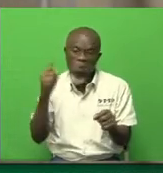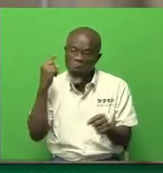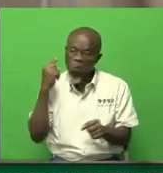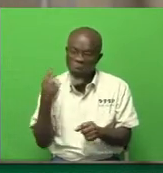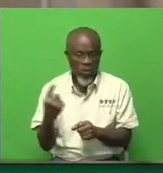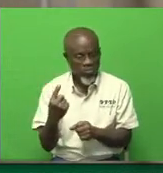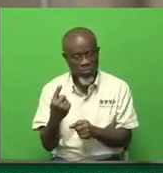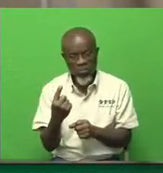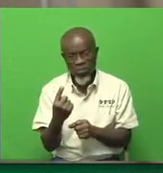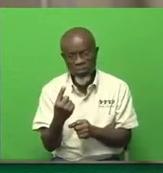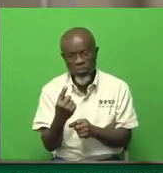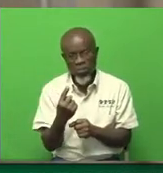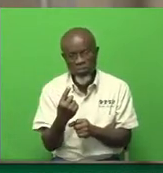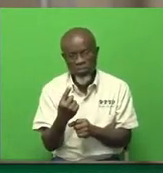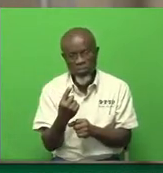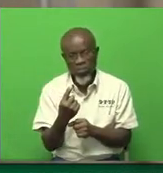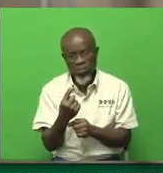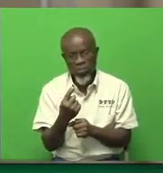sand